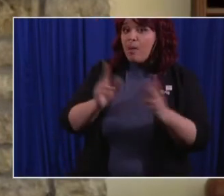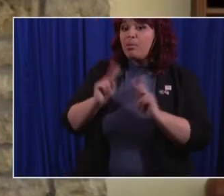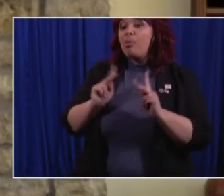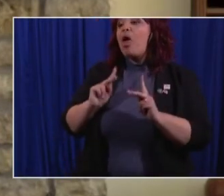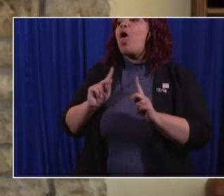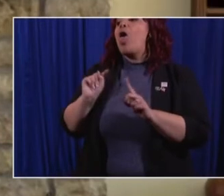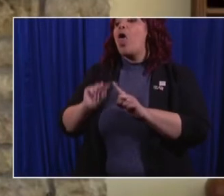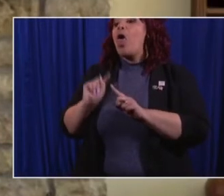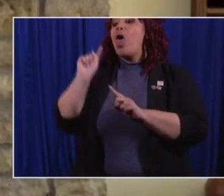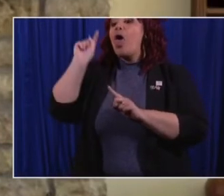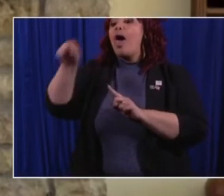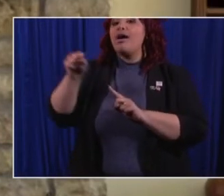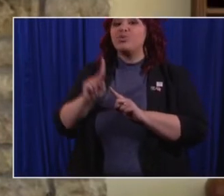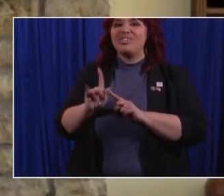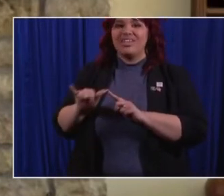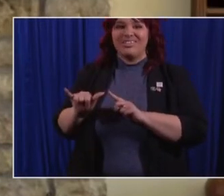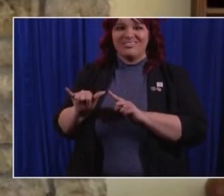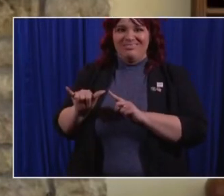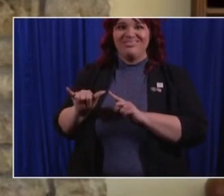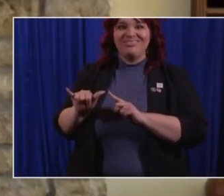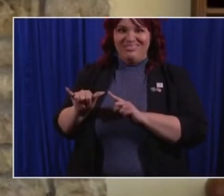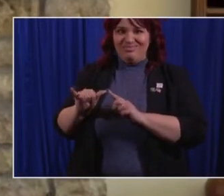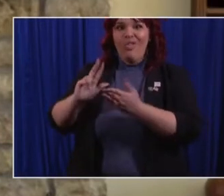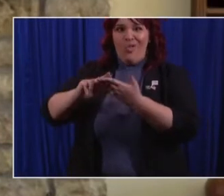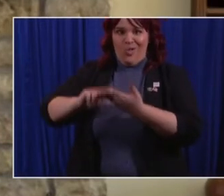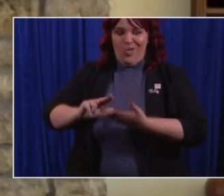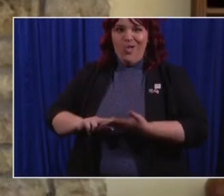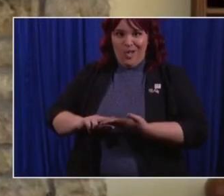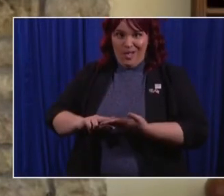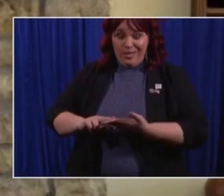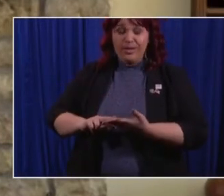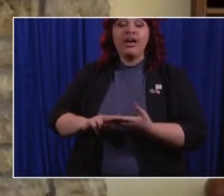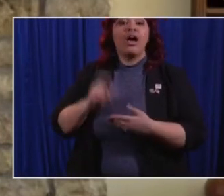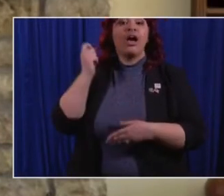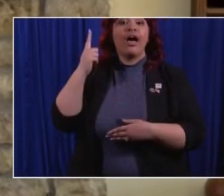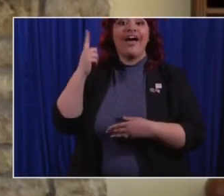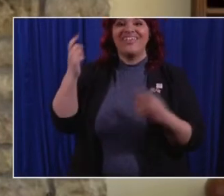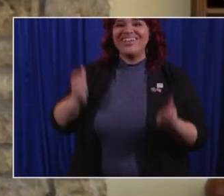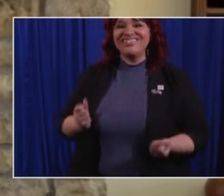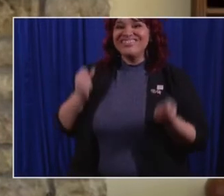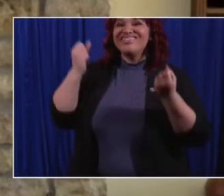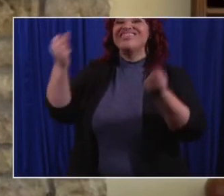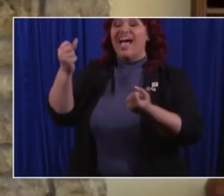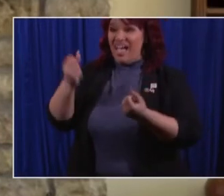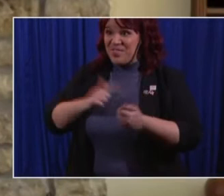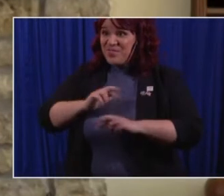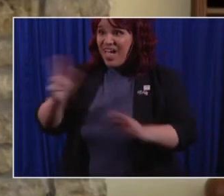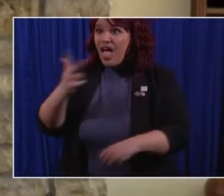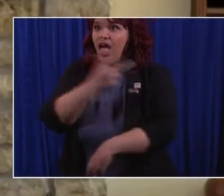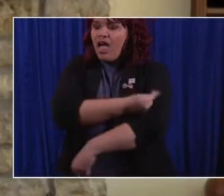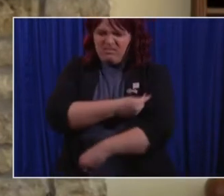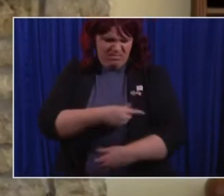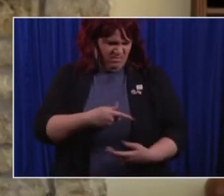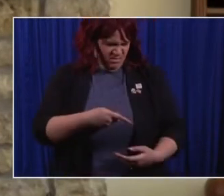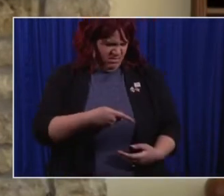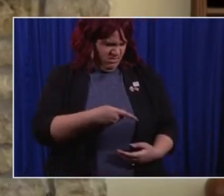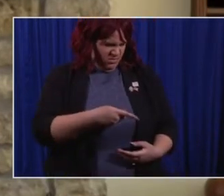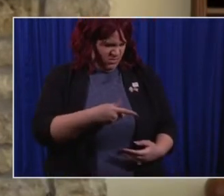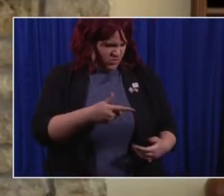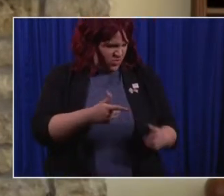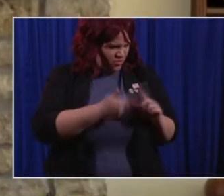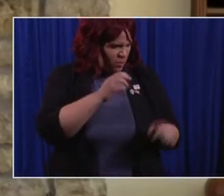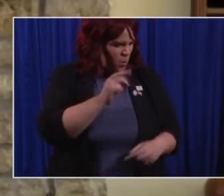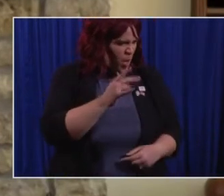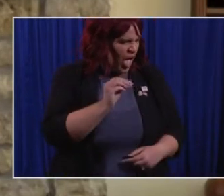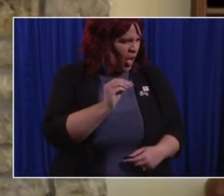they show up for those vaccines, they're being turned away and told they shouldn't have been allowed to register out of state. Others have told us they signed up through Kroger and